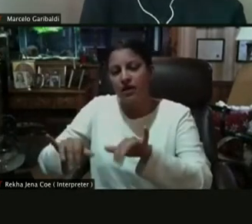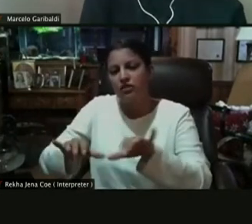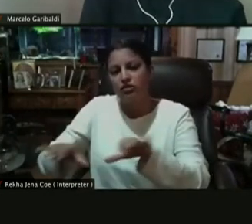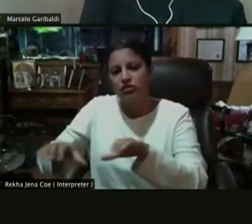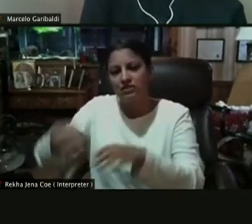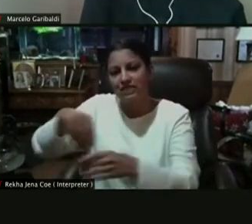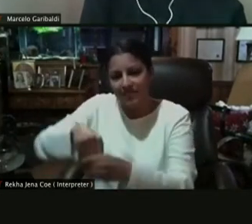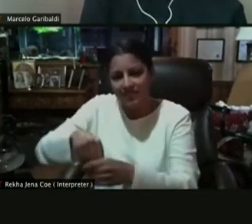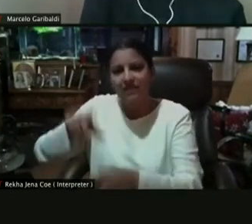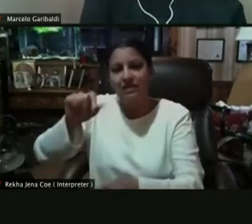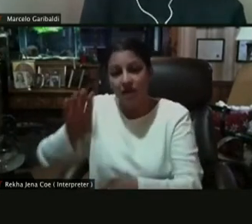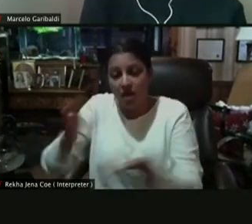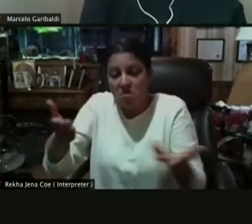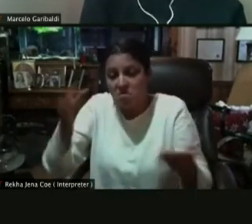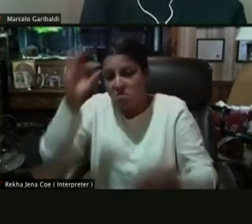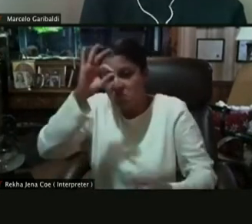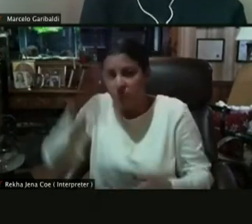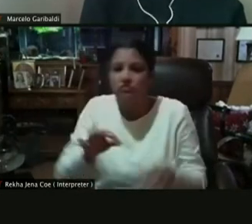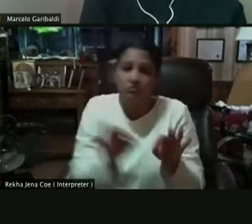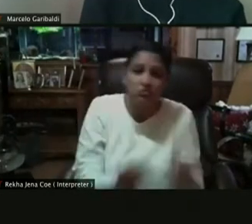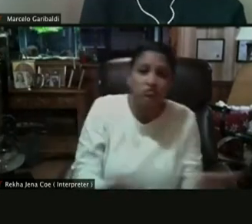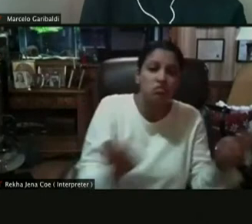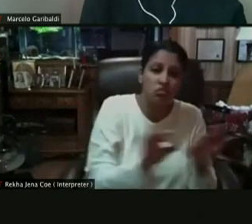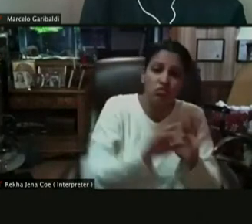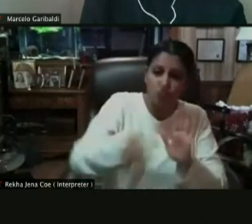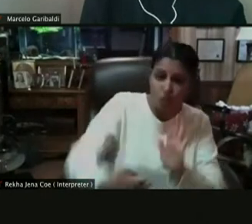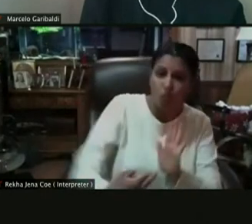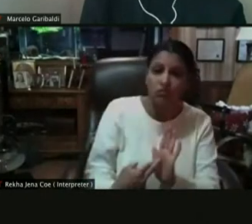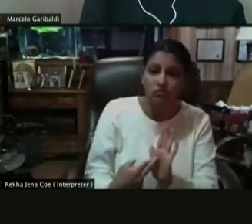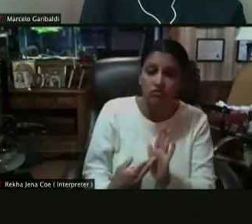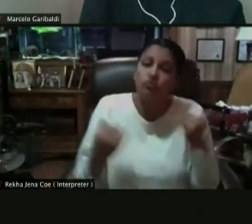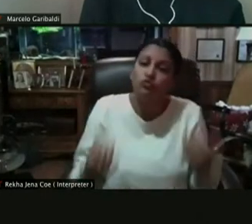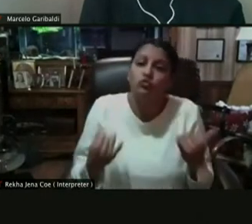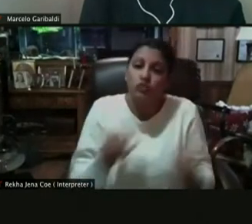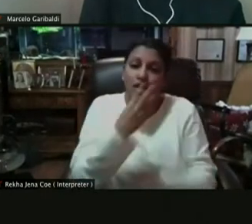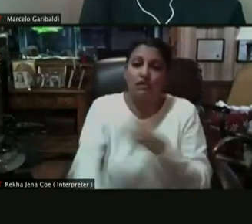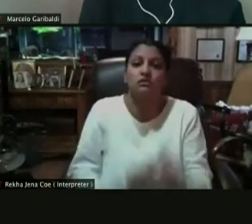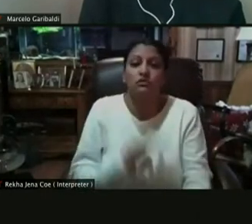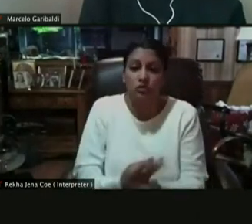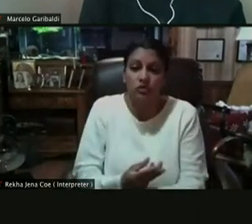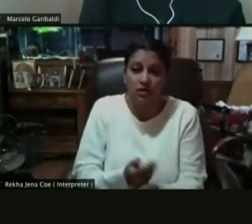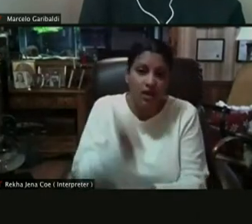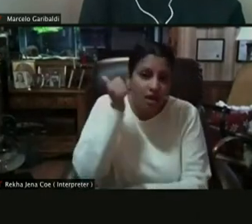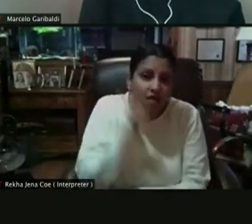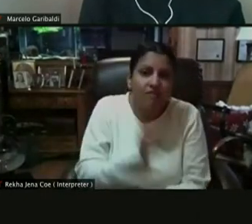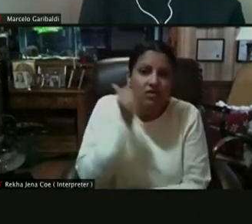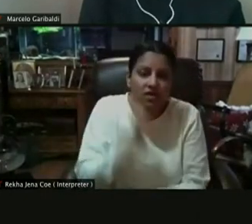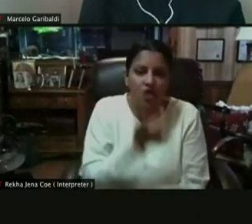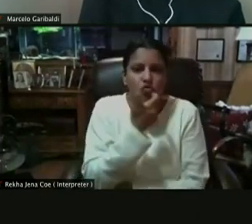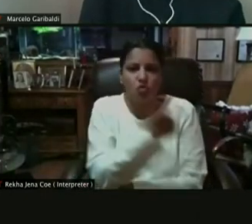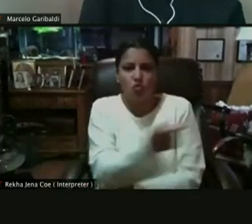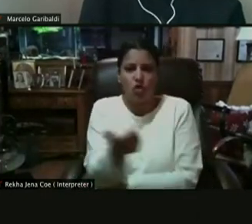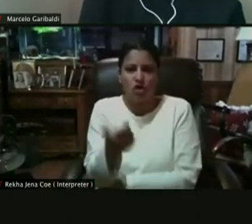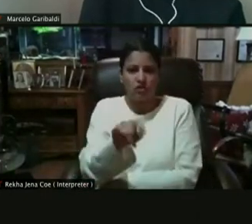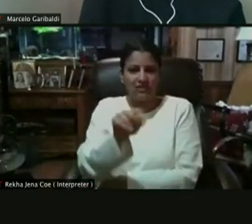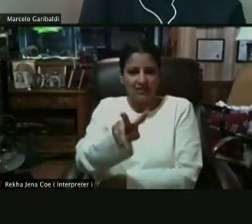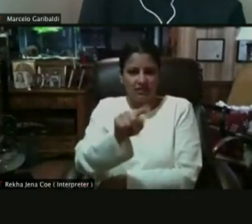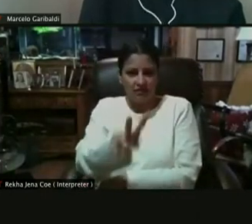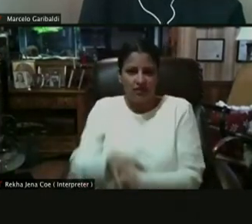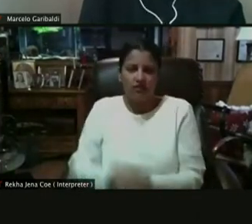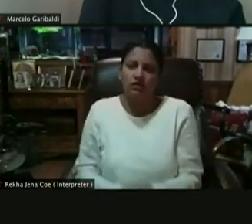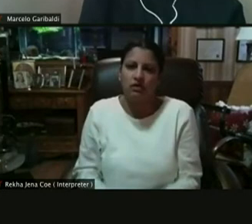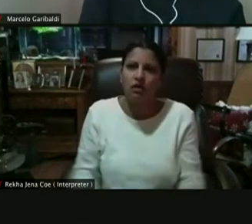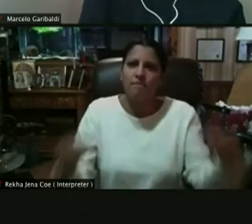very important, critical, and essential role in today's world when each and every day you're watching on television, when are we going to get